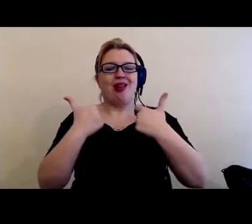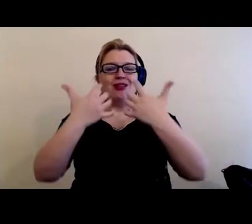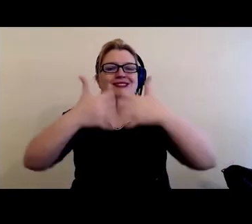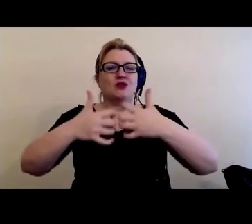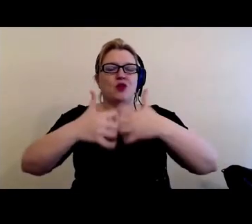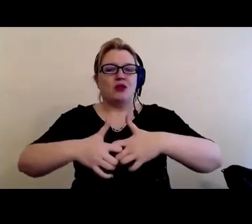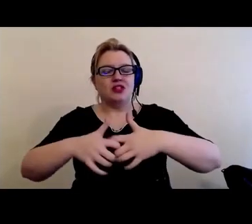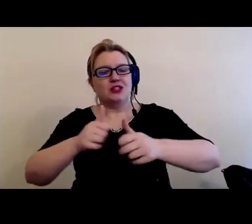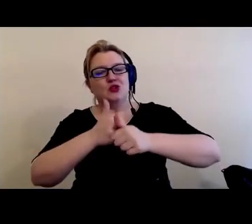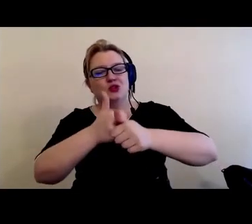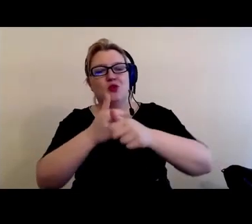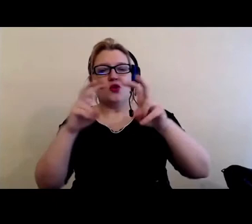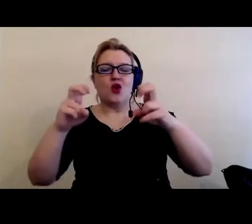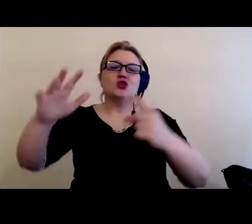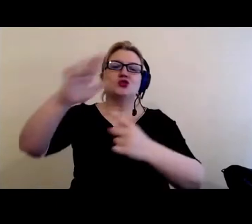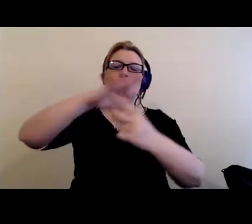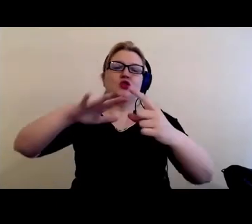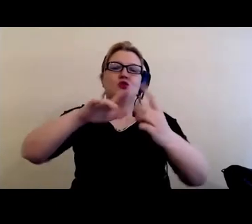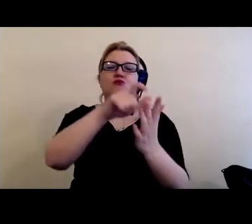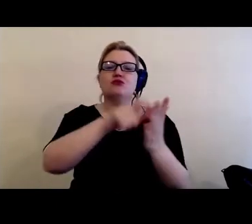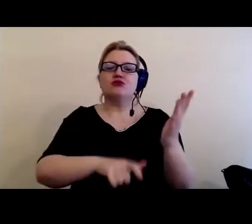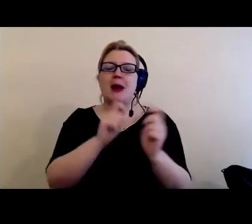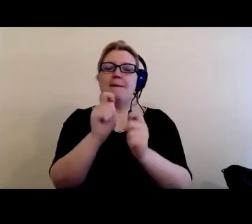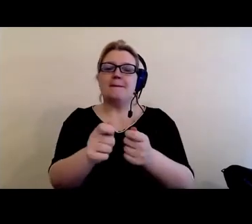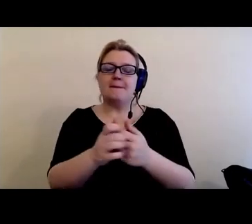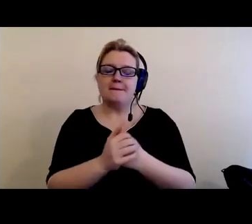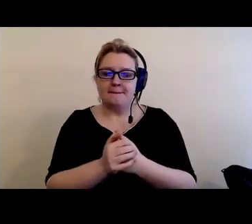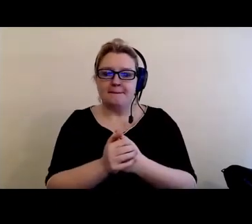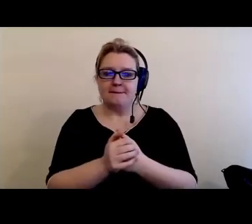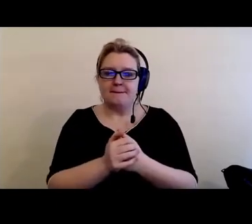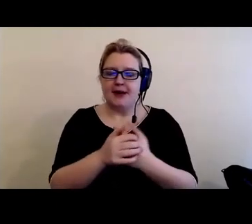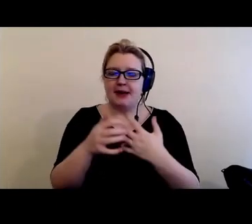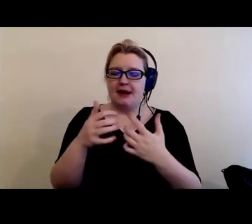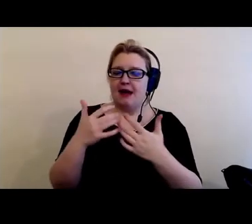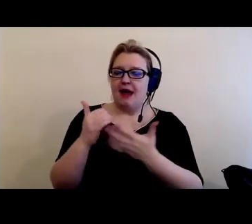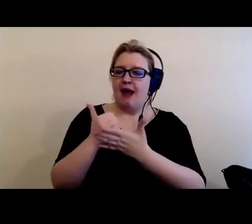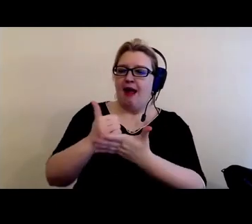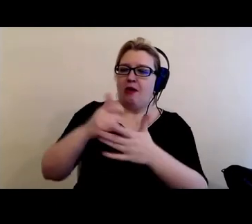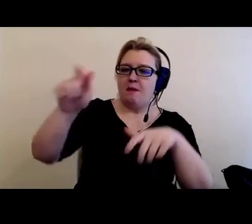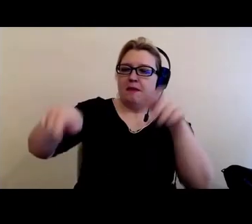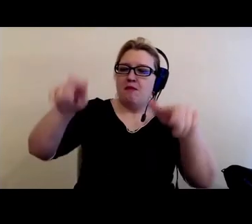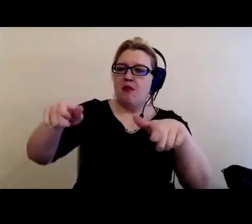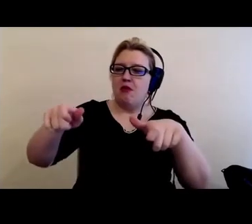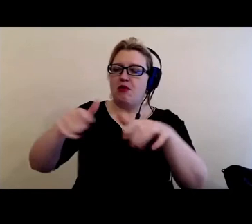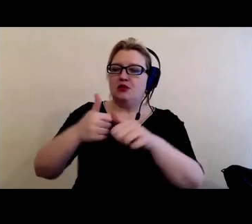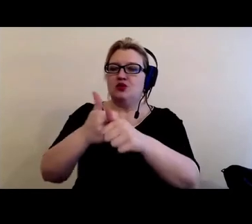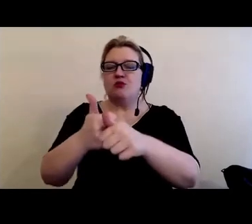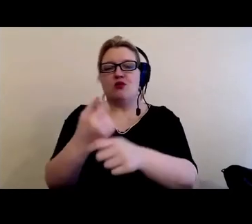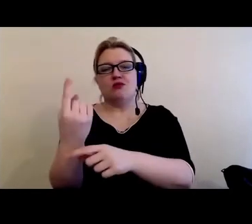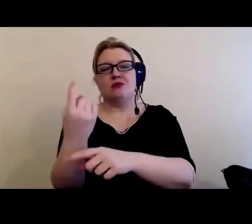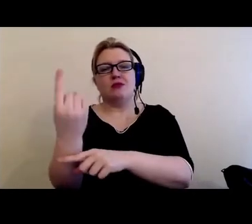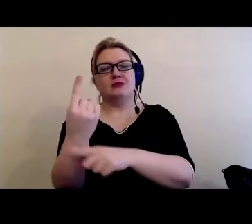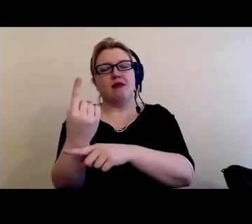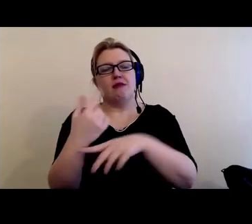social prescribing and the public playing a more proactive role in their health and wellbeing. We've had another question from Steve on